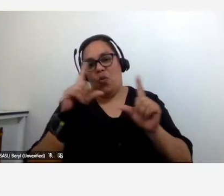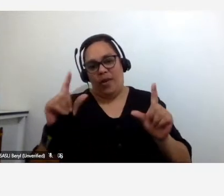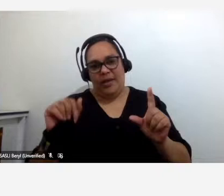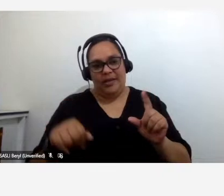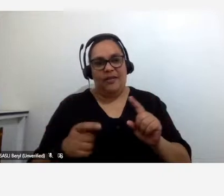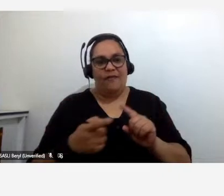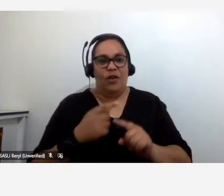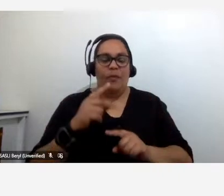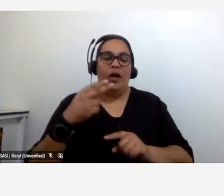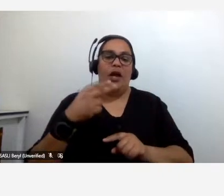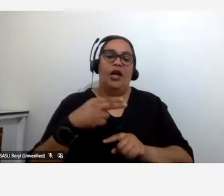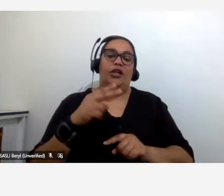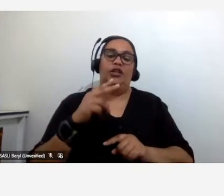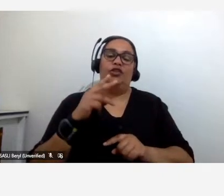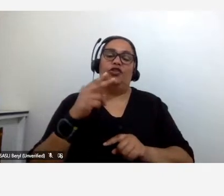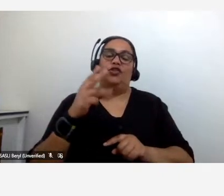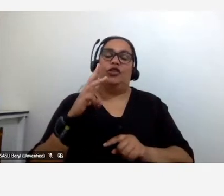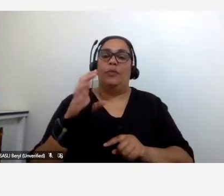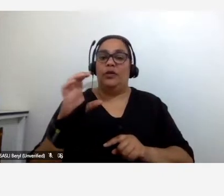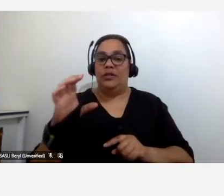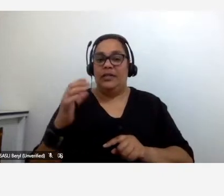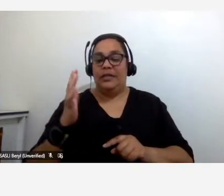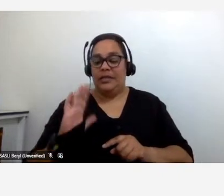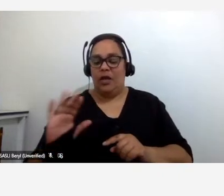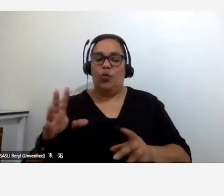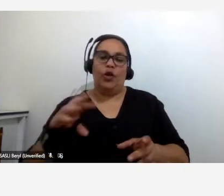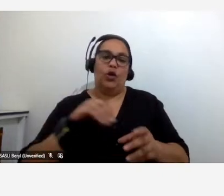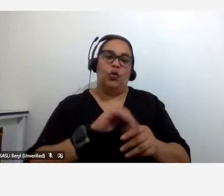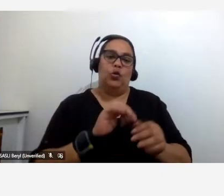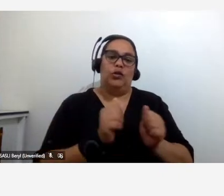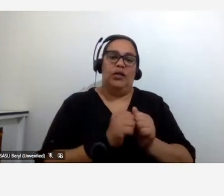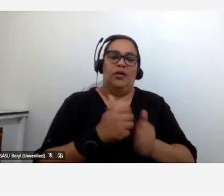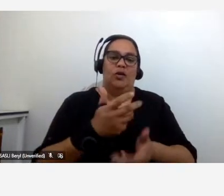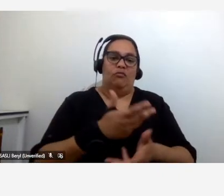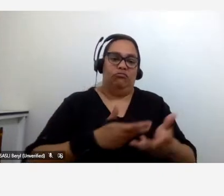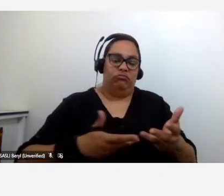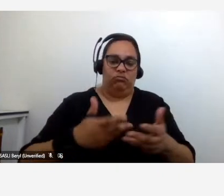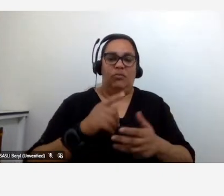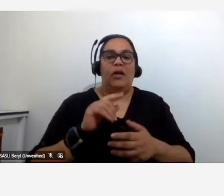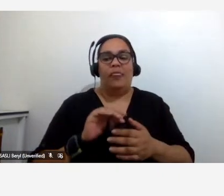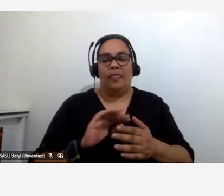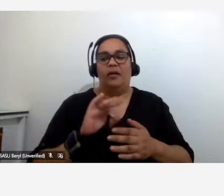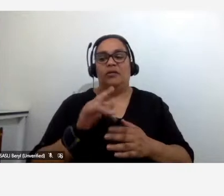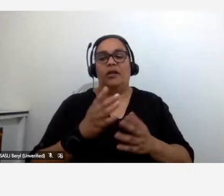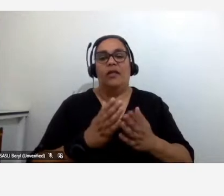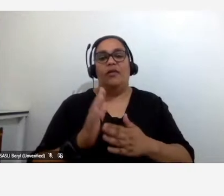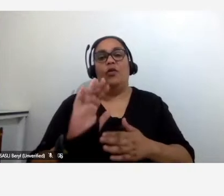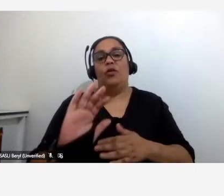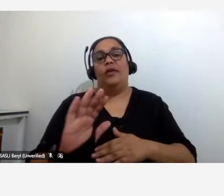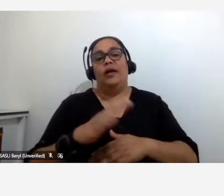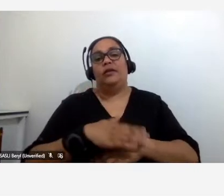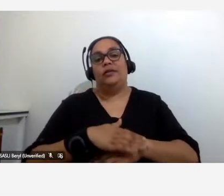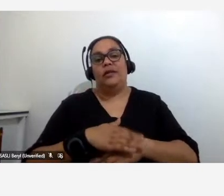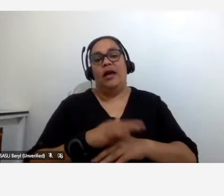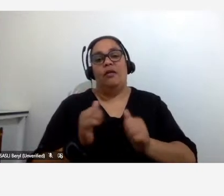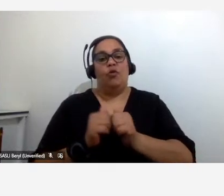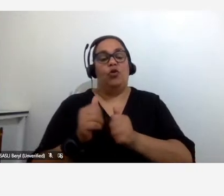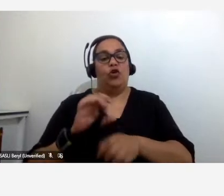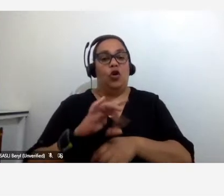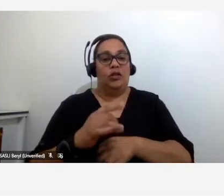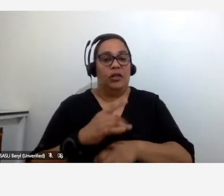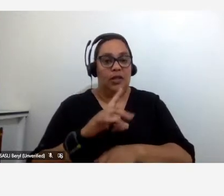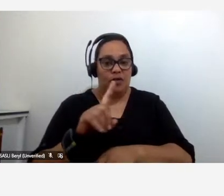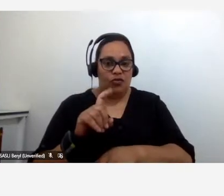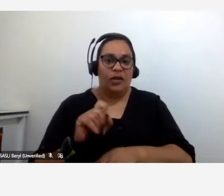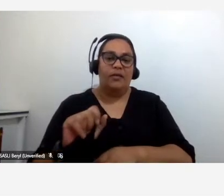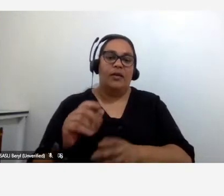From HWC side, we included them in the stakeholder engagements, and then during those stakeholder consultations,